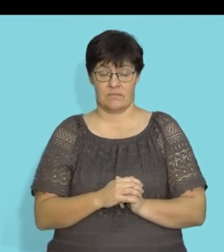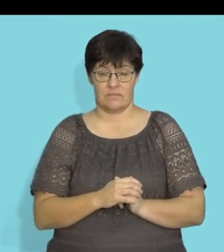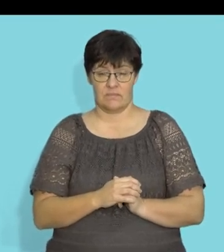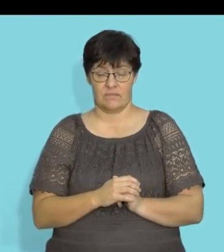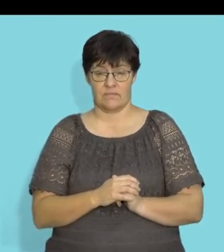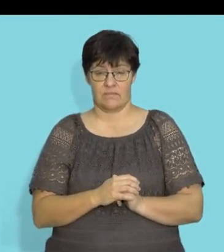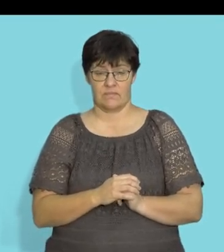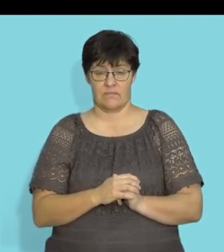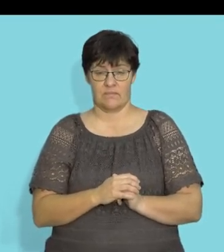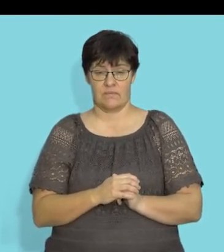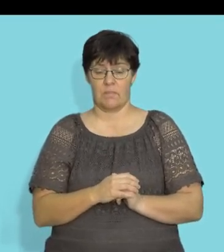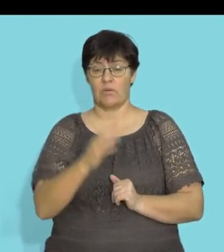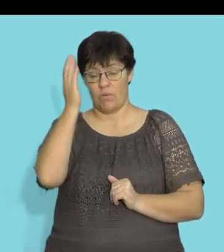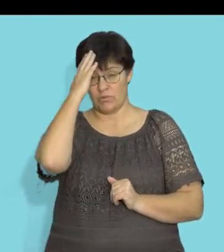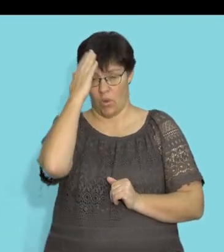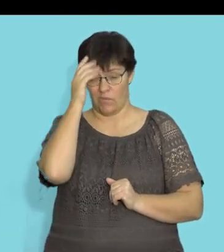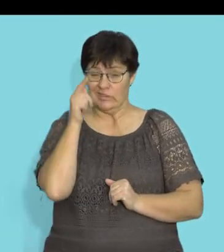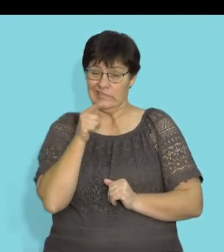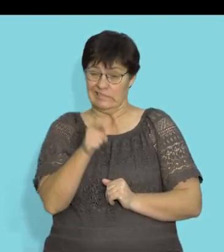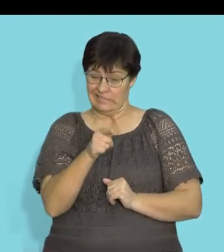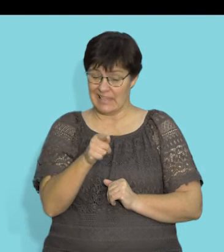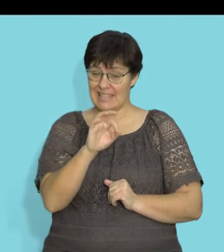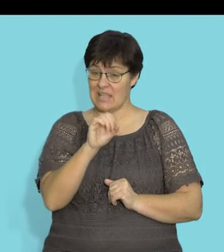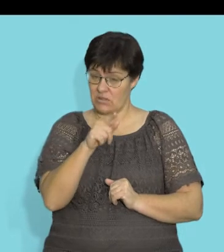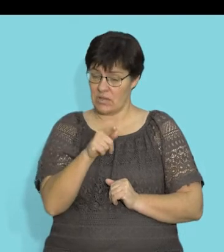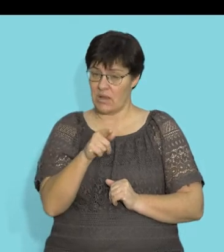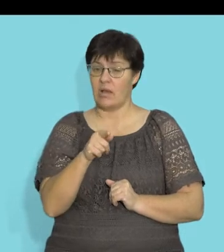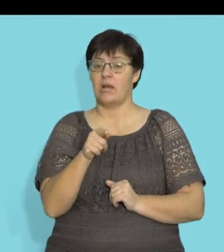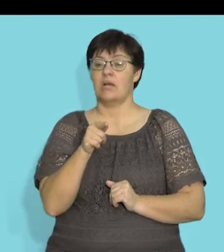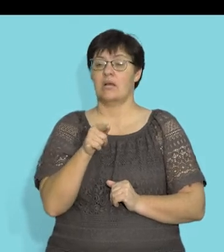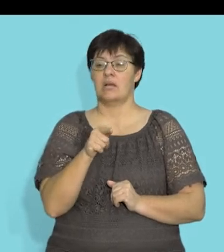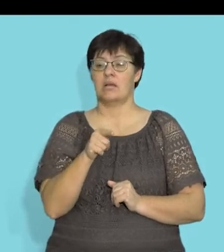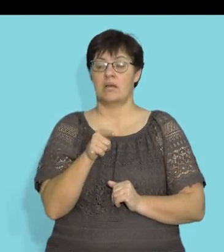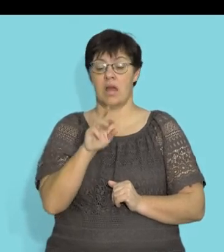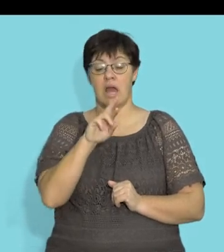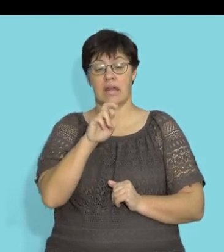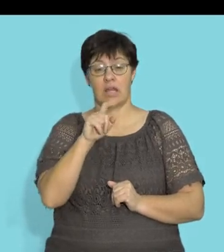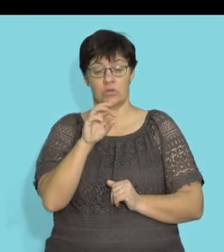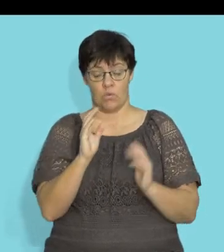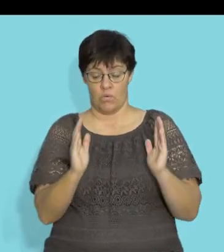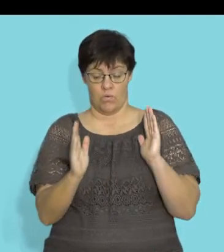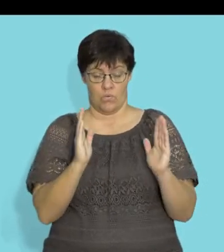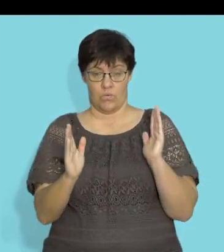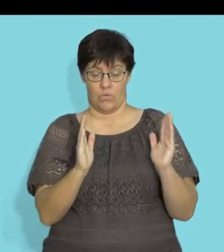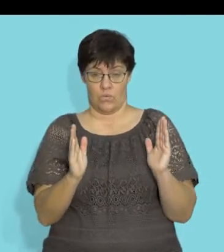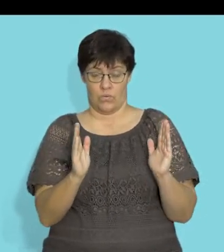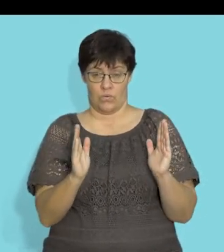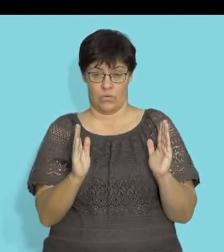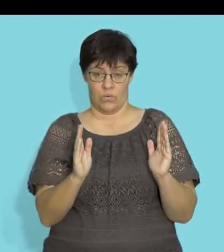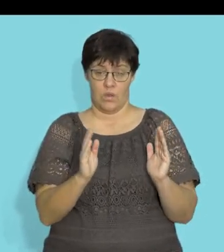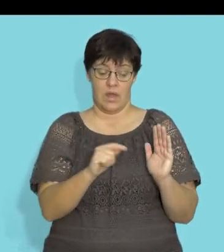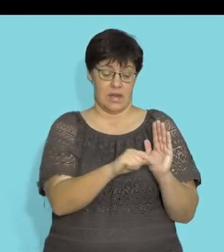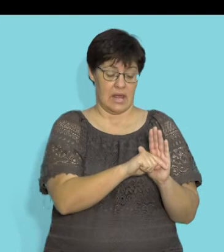5. But I know that for the series to be convergent, the ratio has to lie